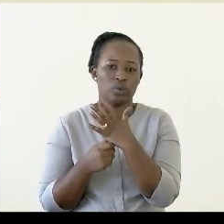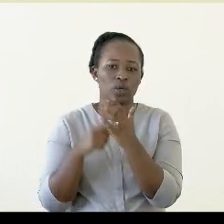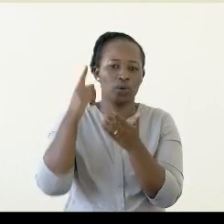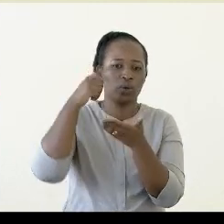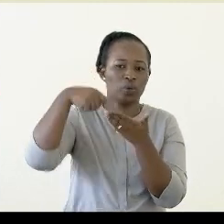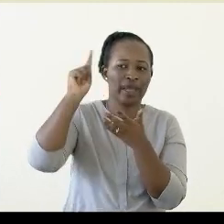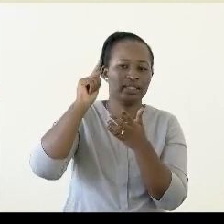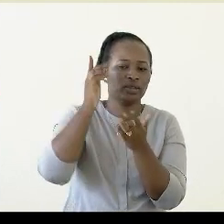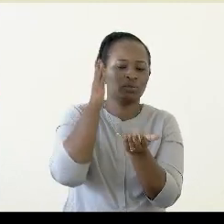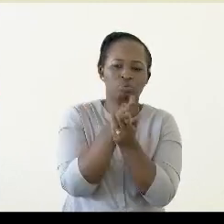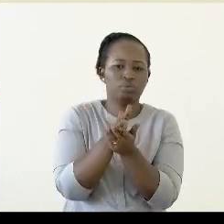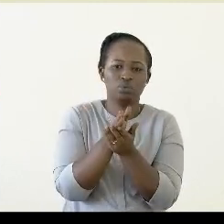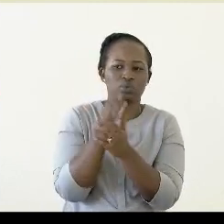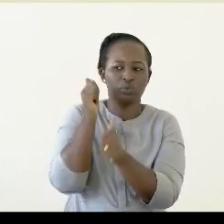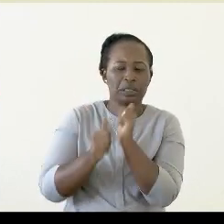right?